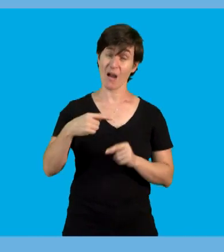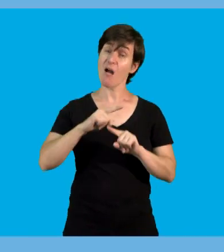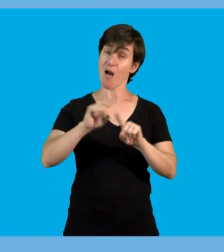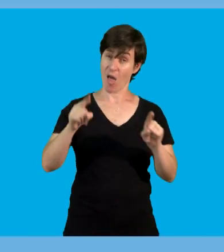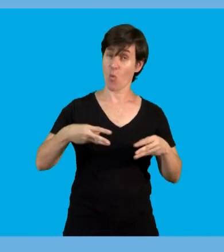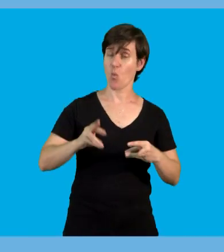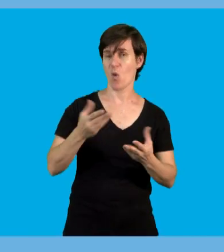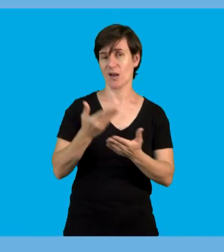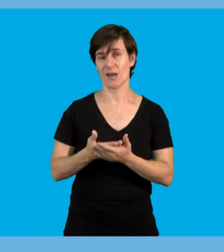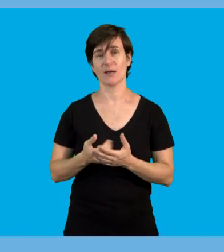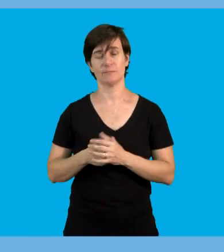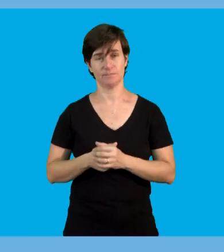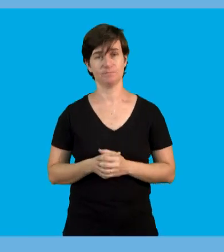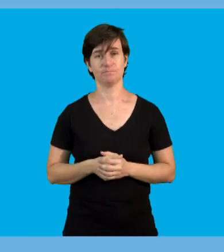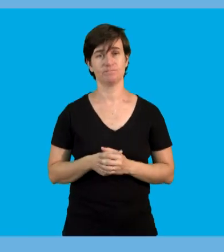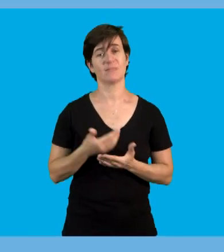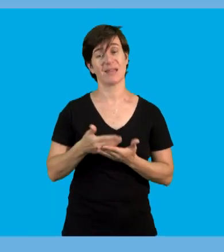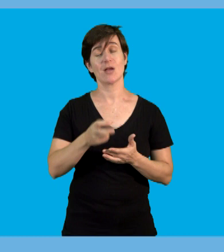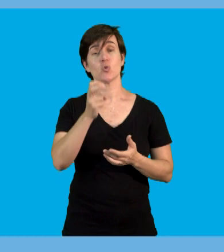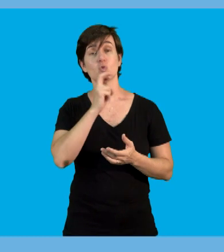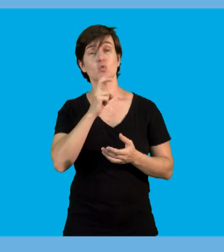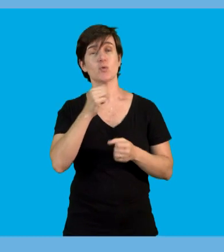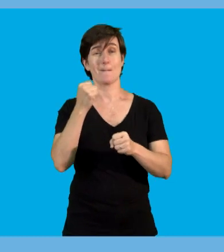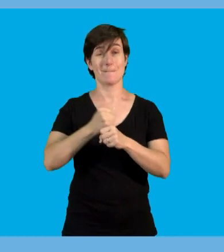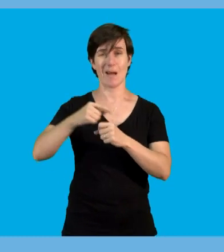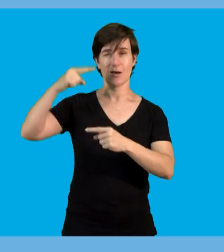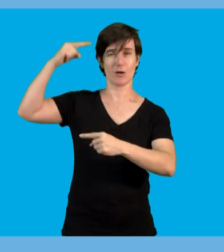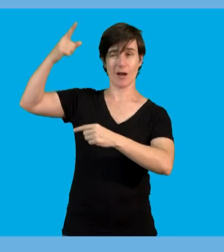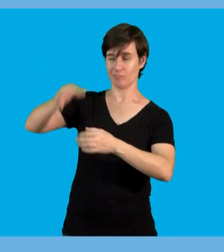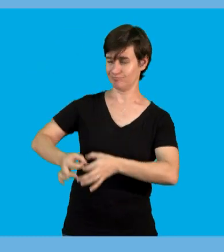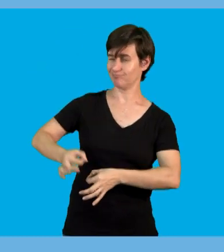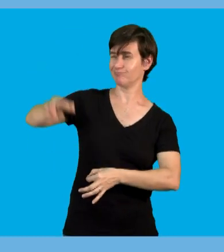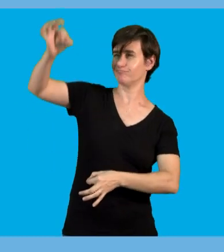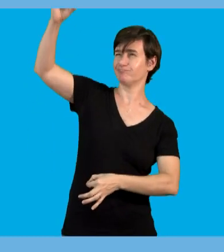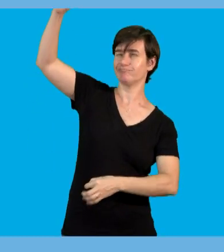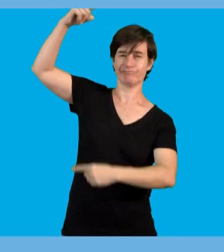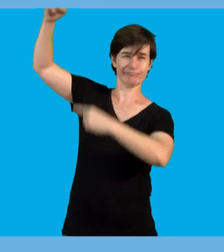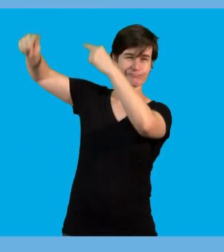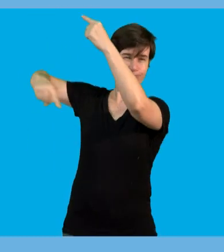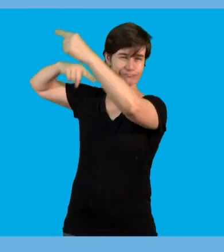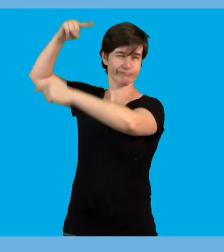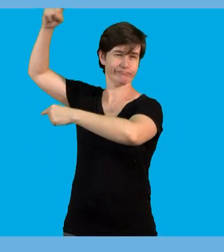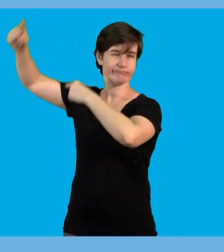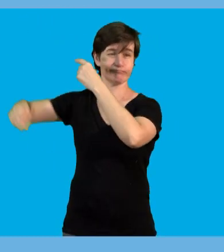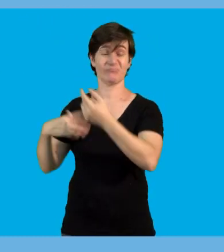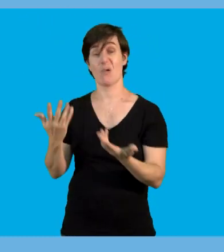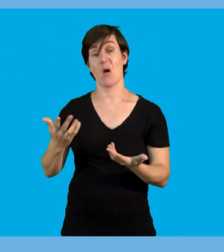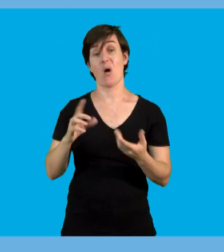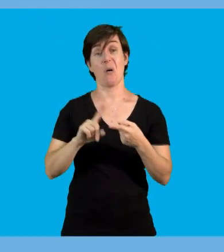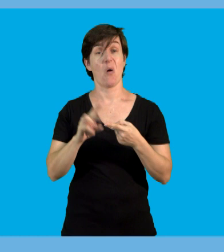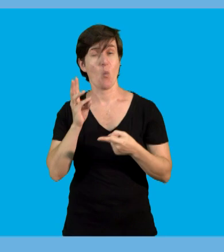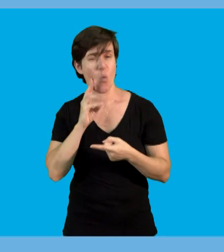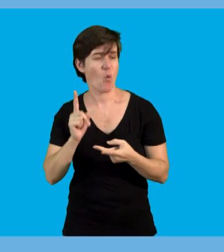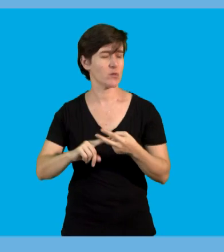coal, there are alternative sources of energy that can be used to drive turbines and generators. That's now including